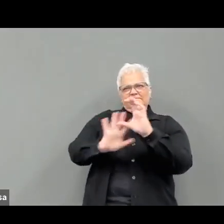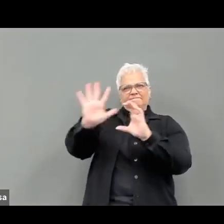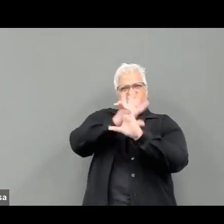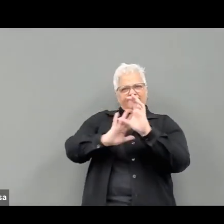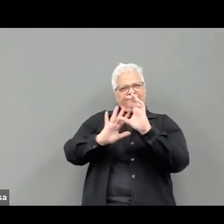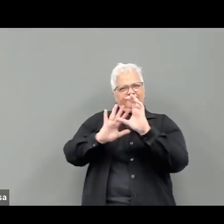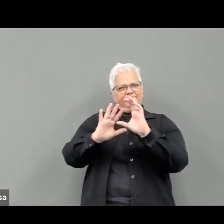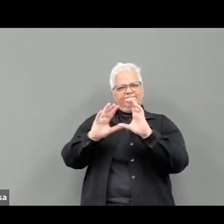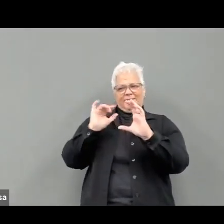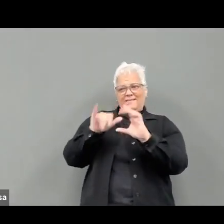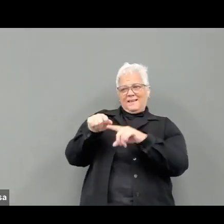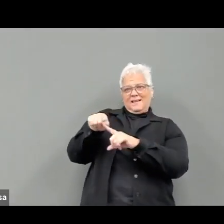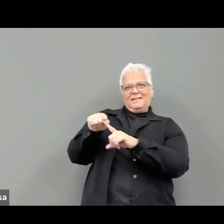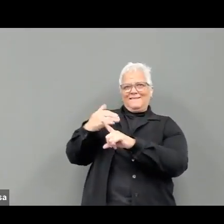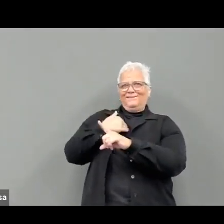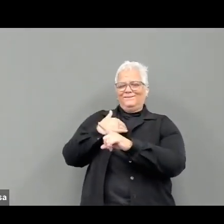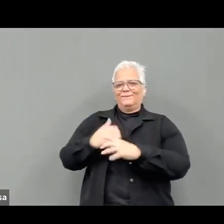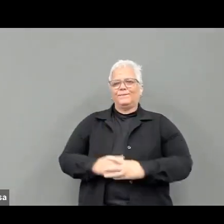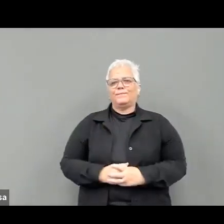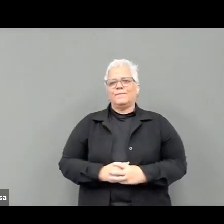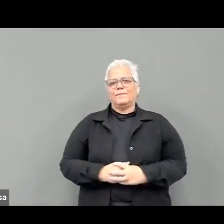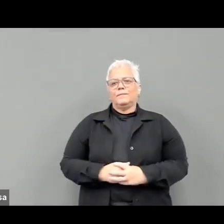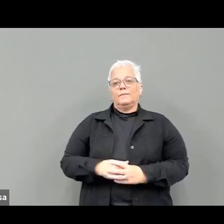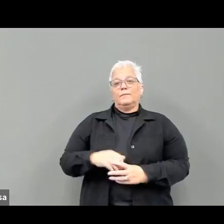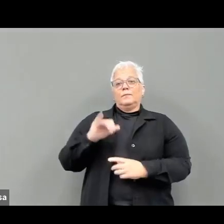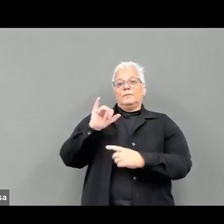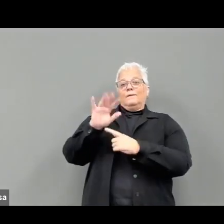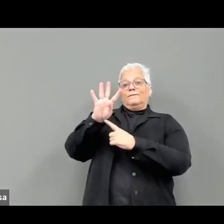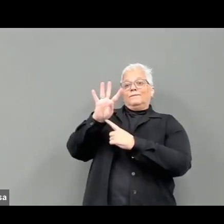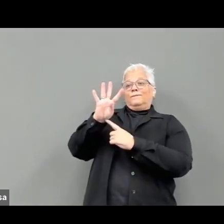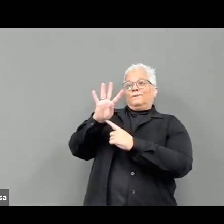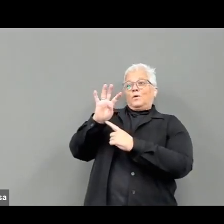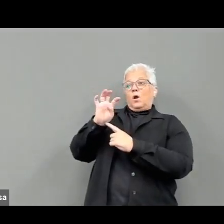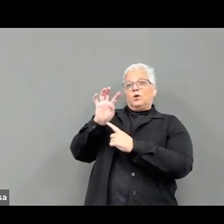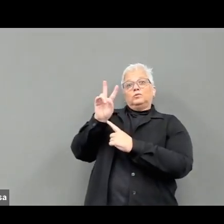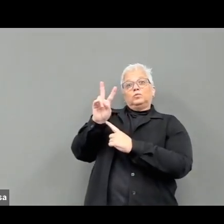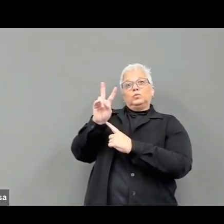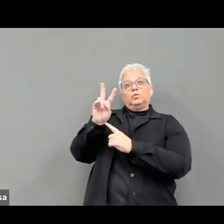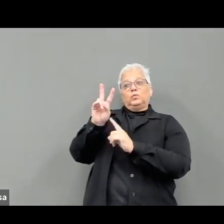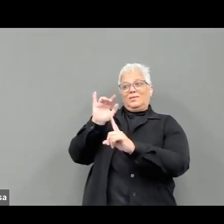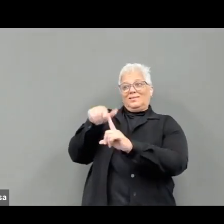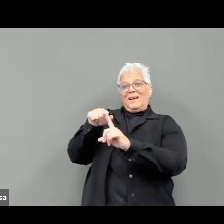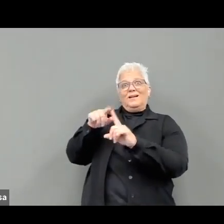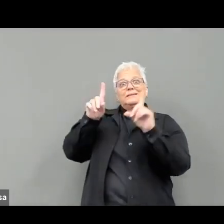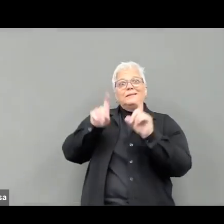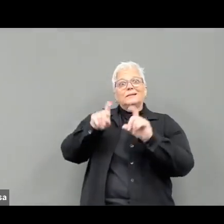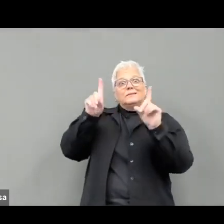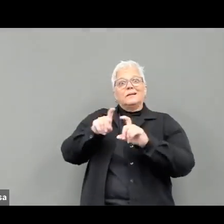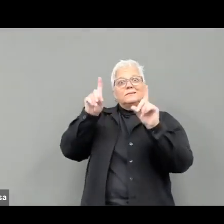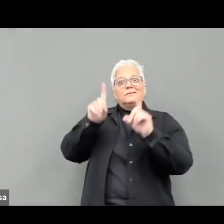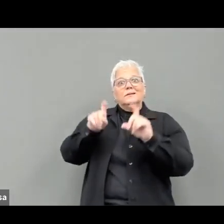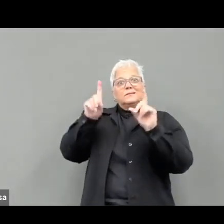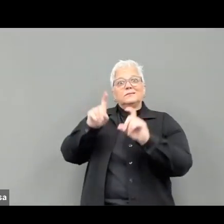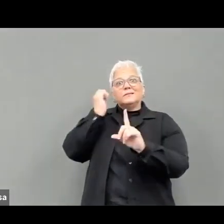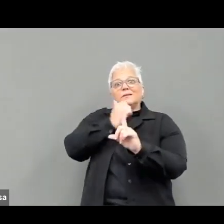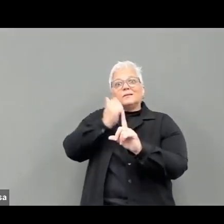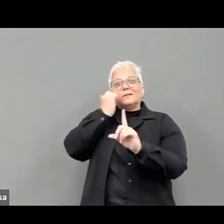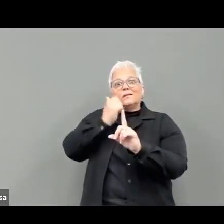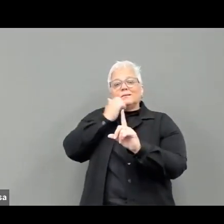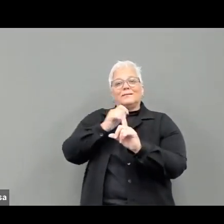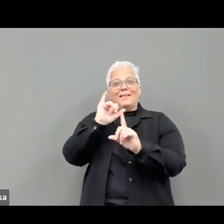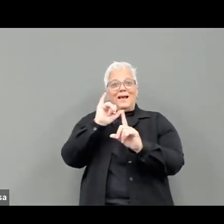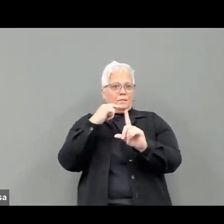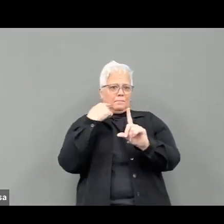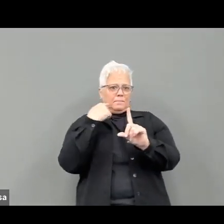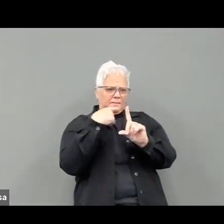per day being diagnosed with COVID. The average number of new cases per day is similar to the average in mid-November and